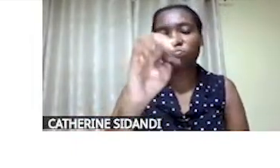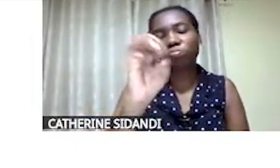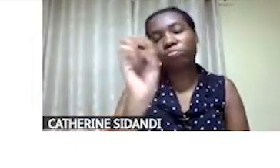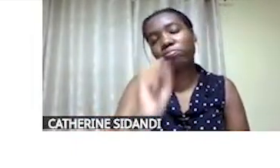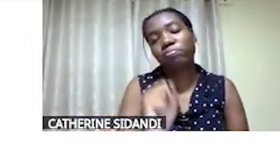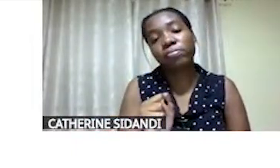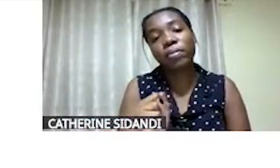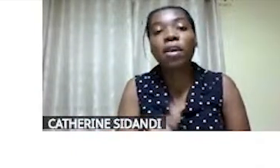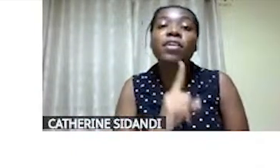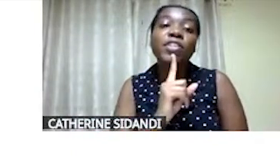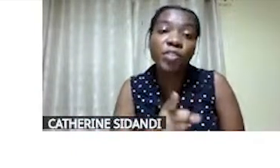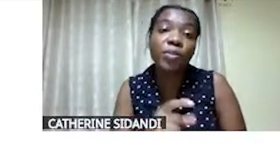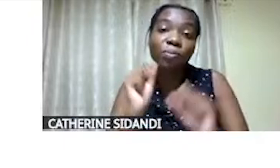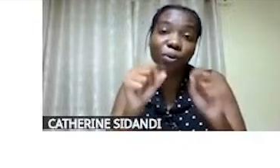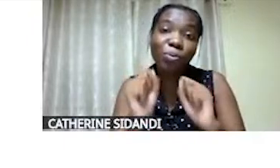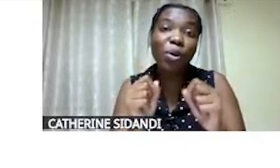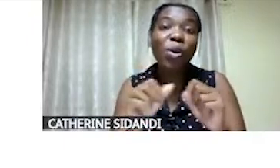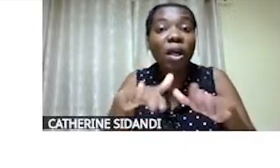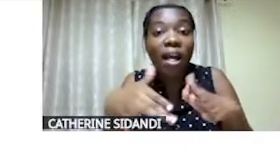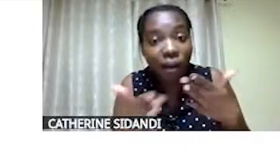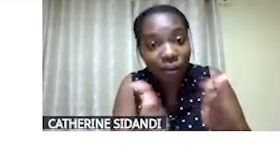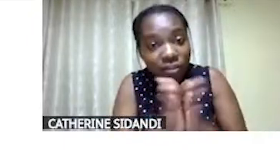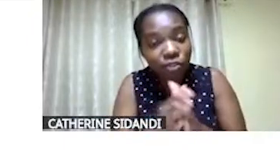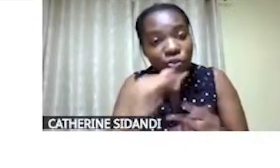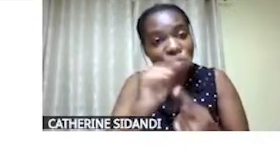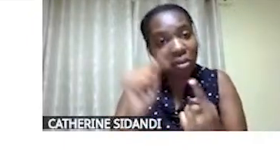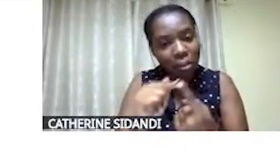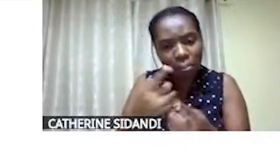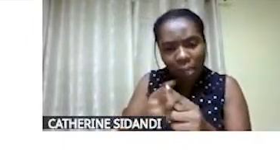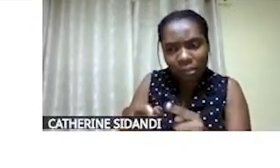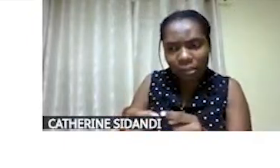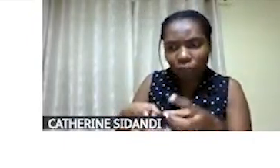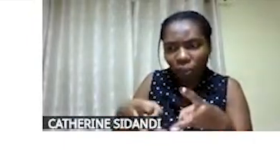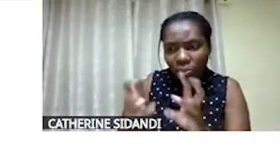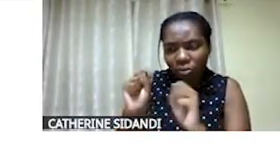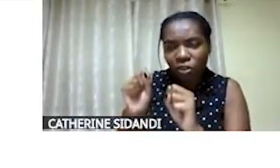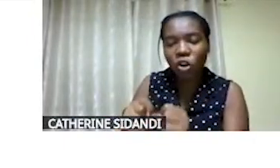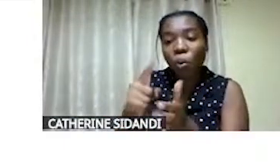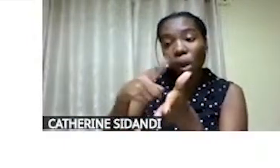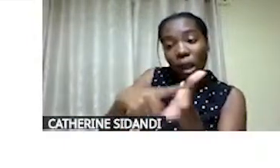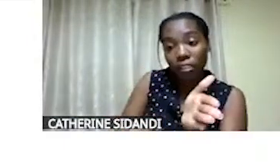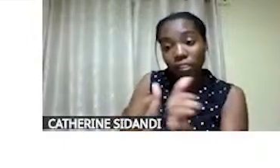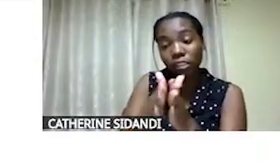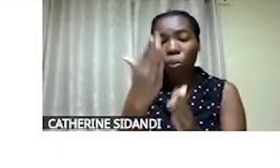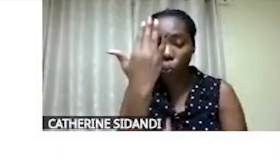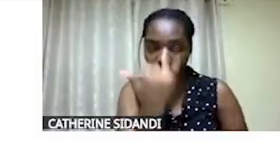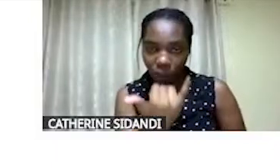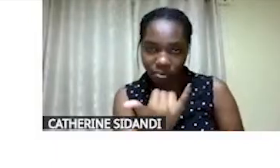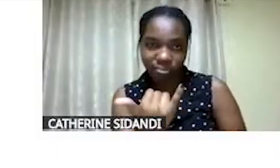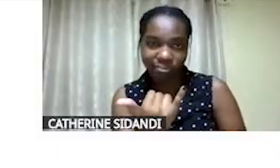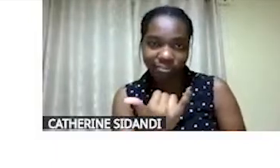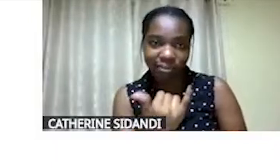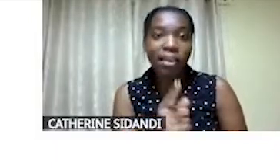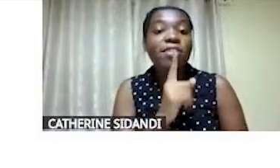a strategy answers what and why. Yeah. So the how and when